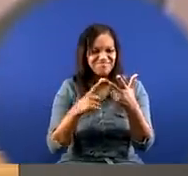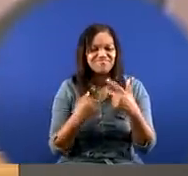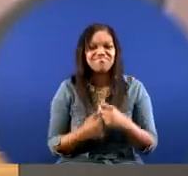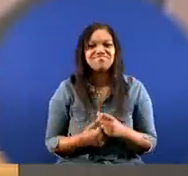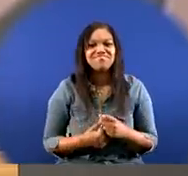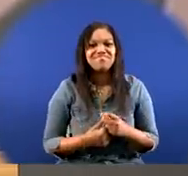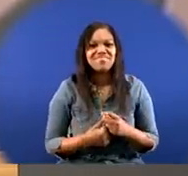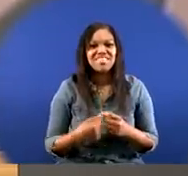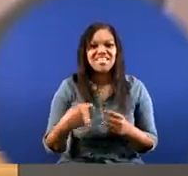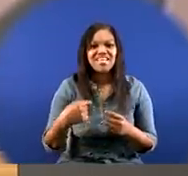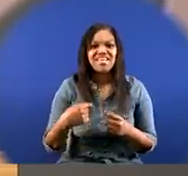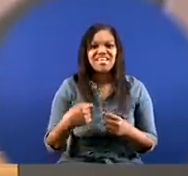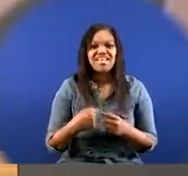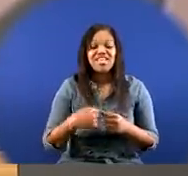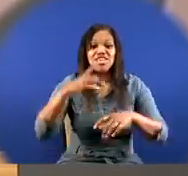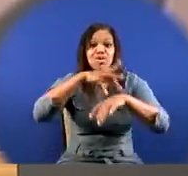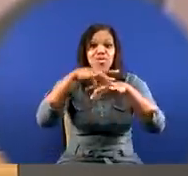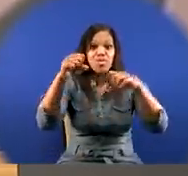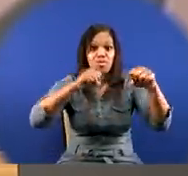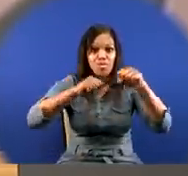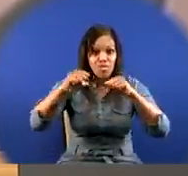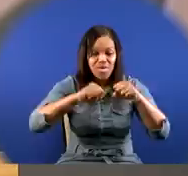I want to call the earthquake.